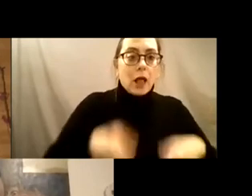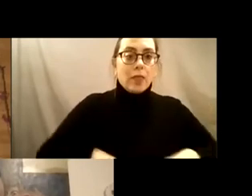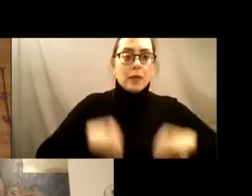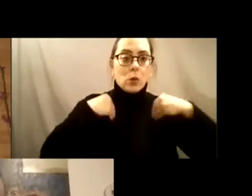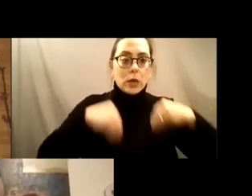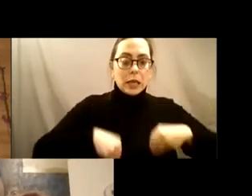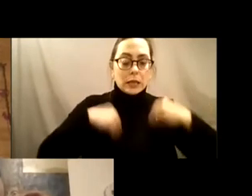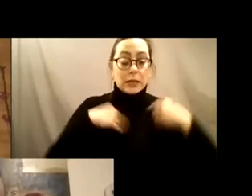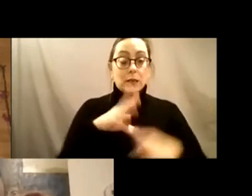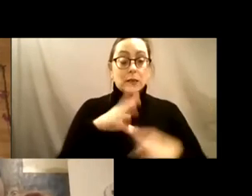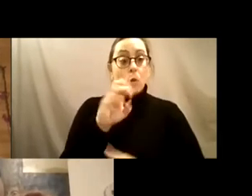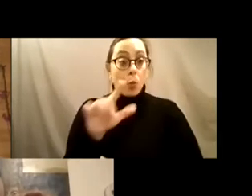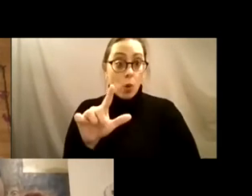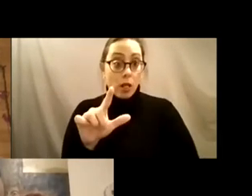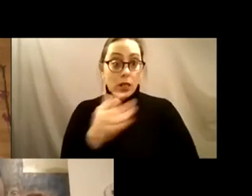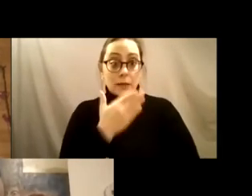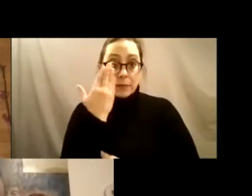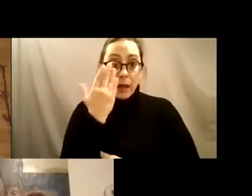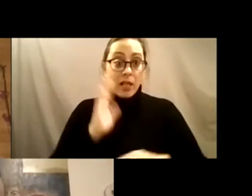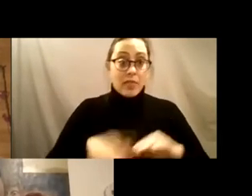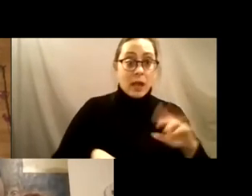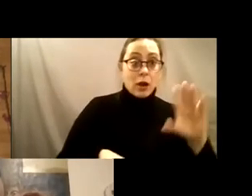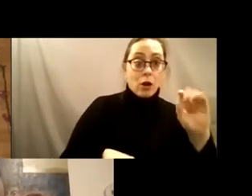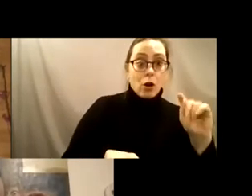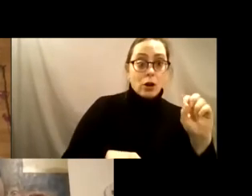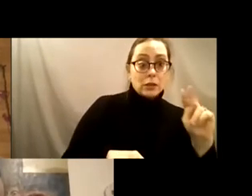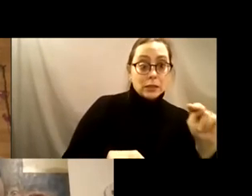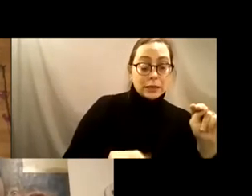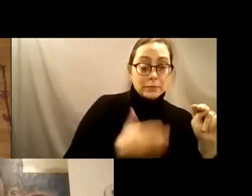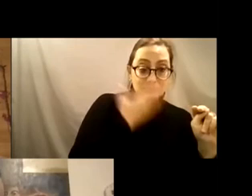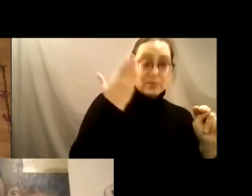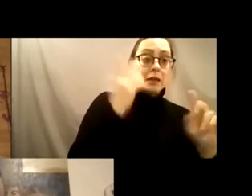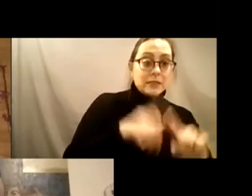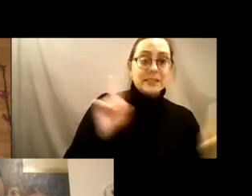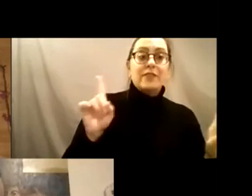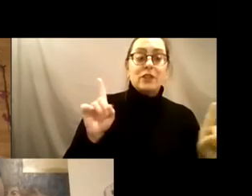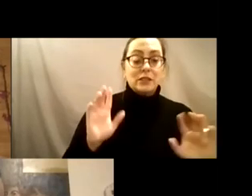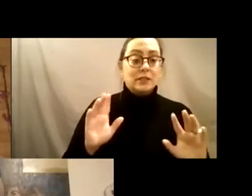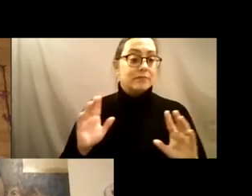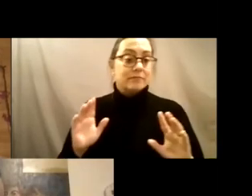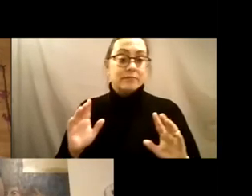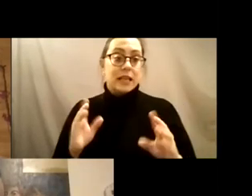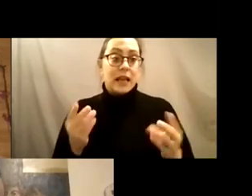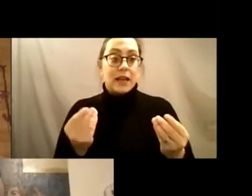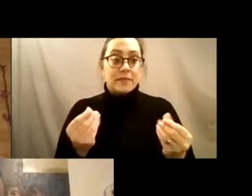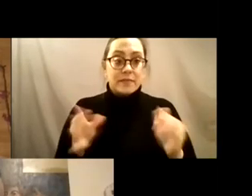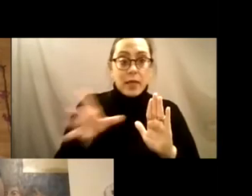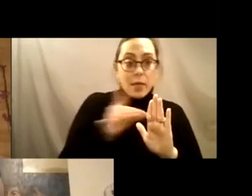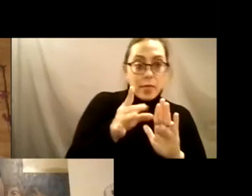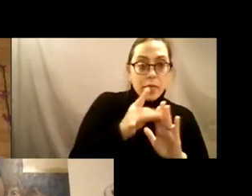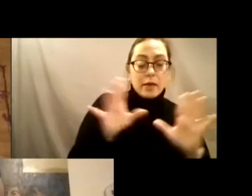because wool smells different than cotton, smells different than silk, smells different than all these things, and they absorb my hands and they absorb the